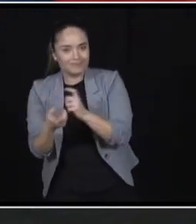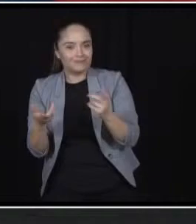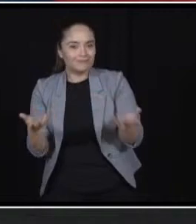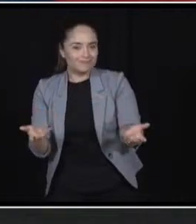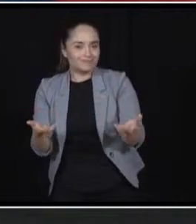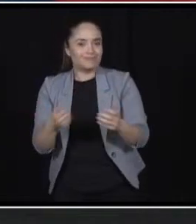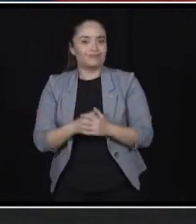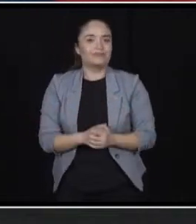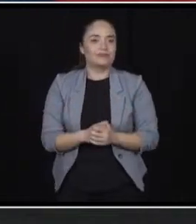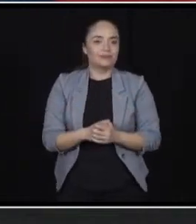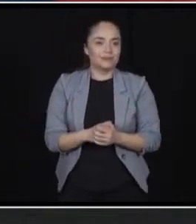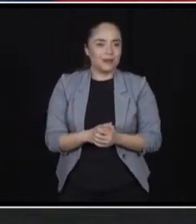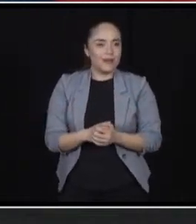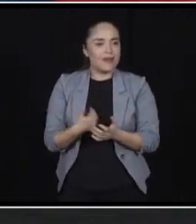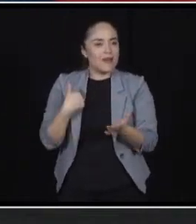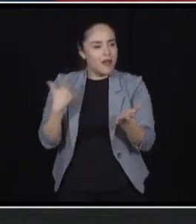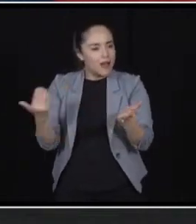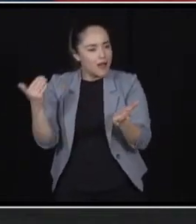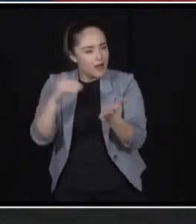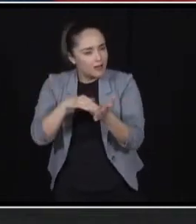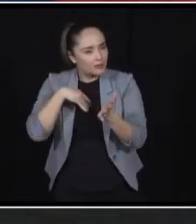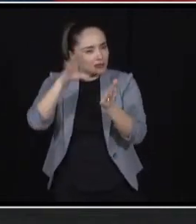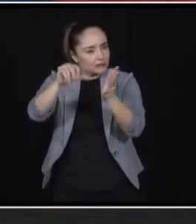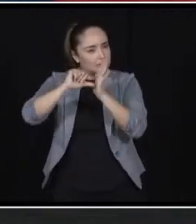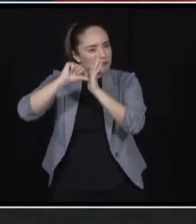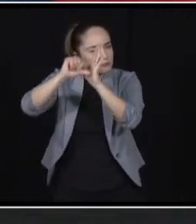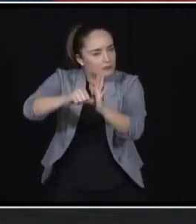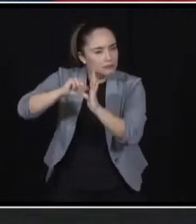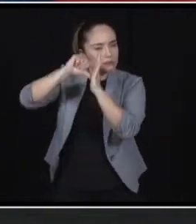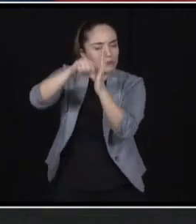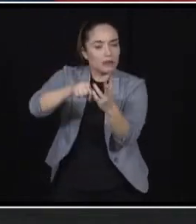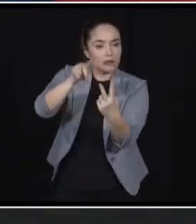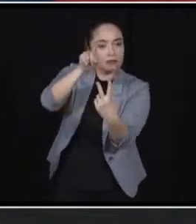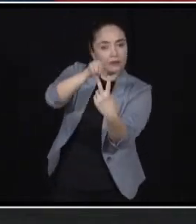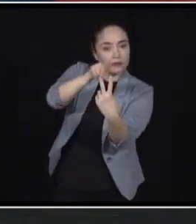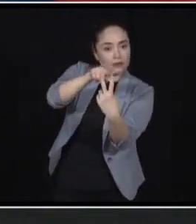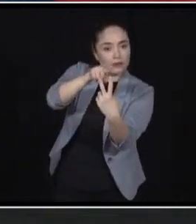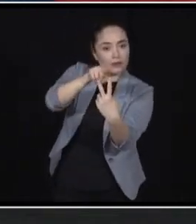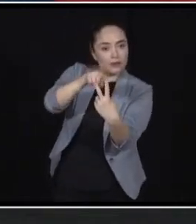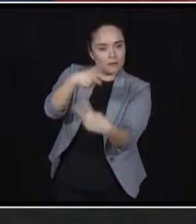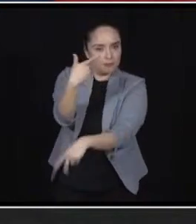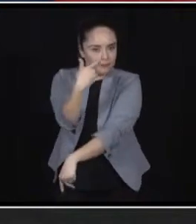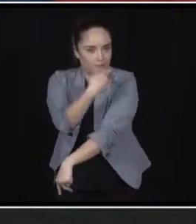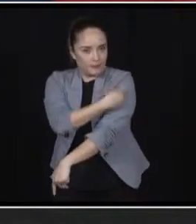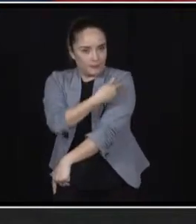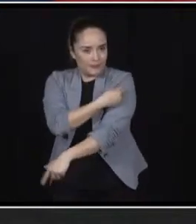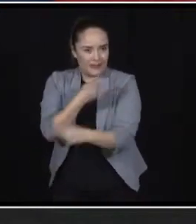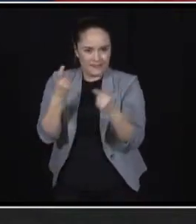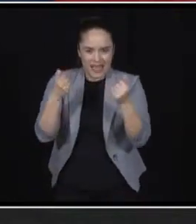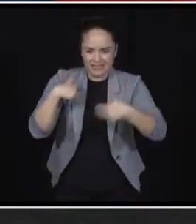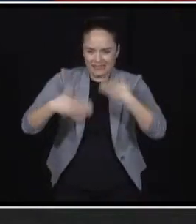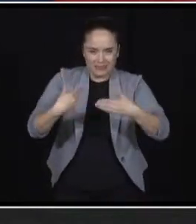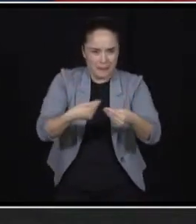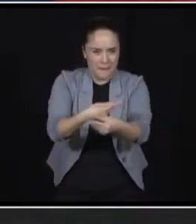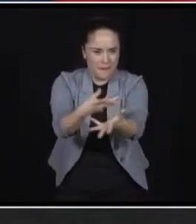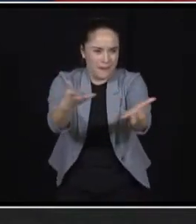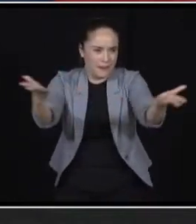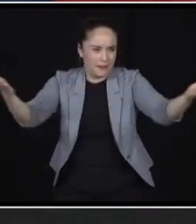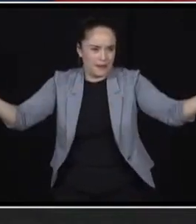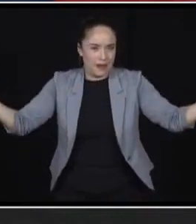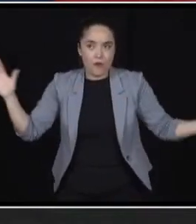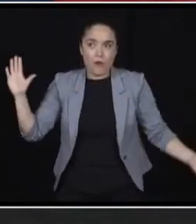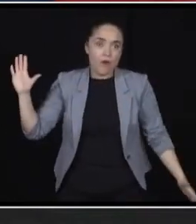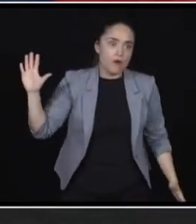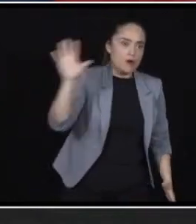two-part plan. We're getting people vaccinated at a rapid rate, more than anyone in the country, with 3.3